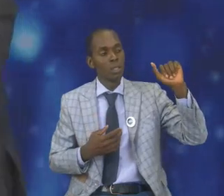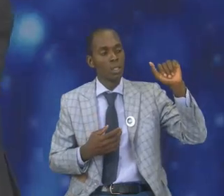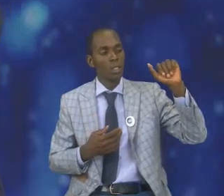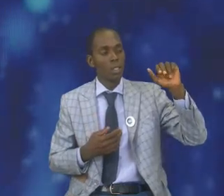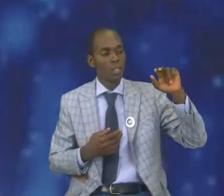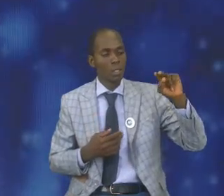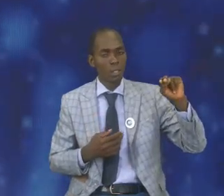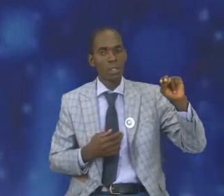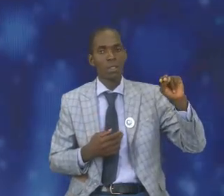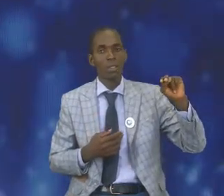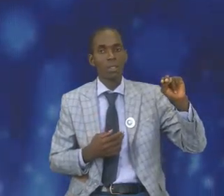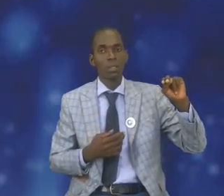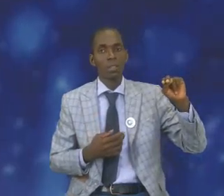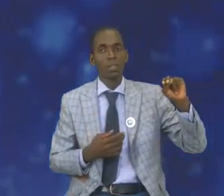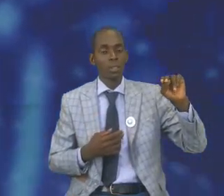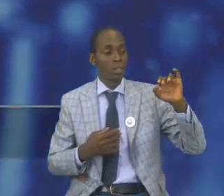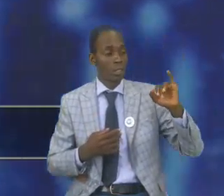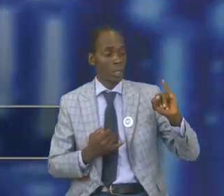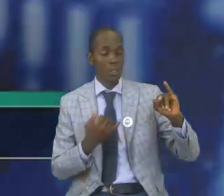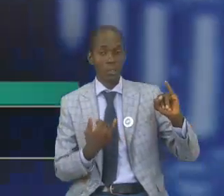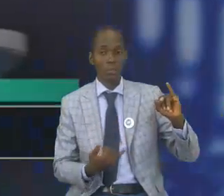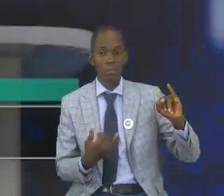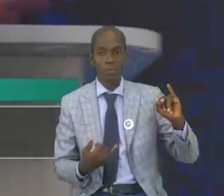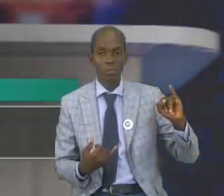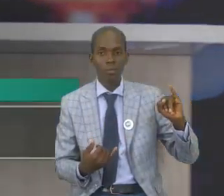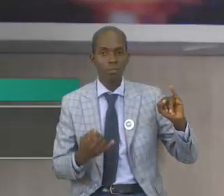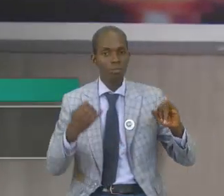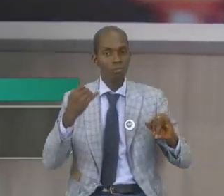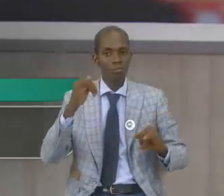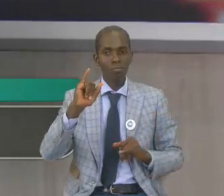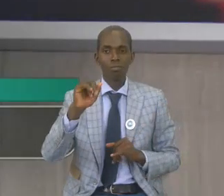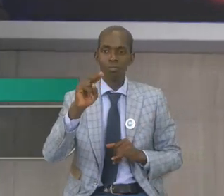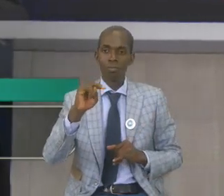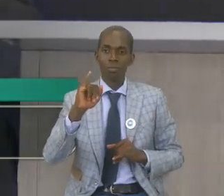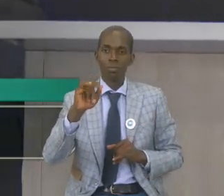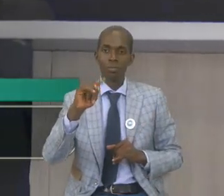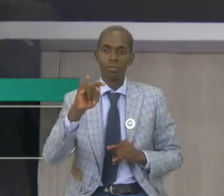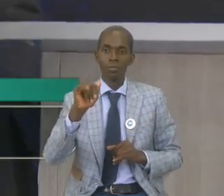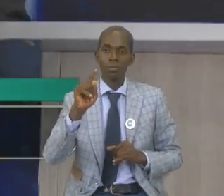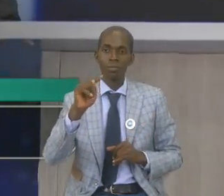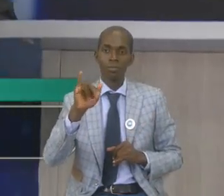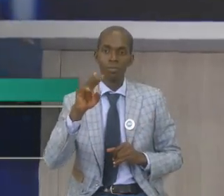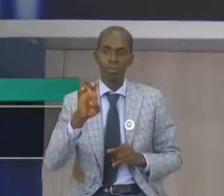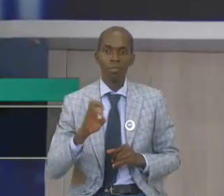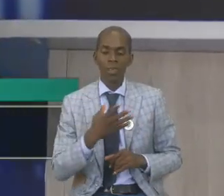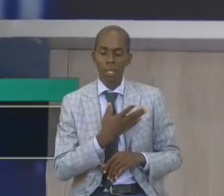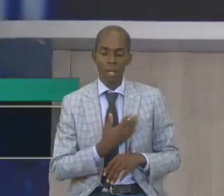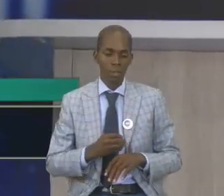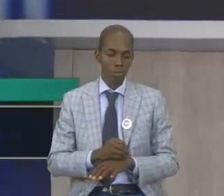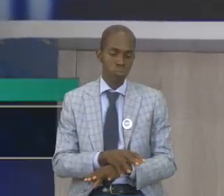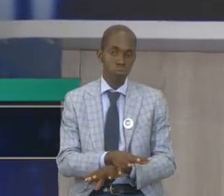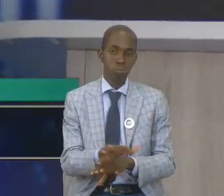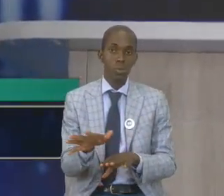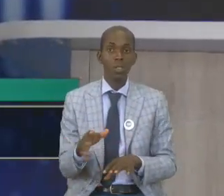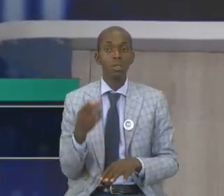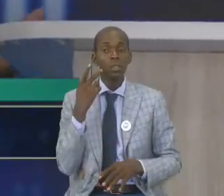I, initiative and influence. Look at Daniel. Daniel heard that they're going to kill all the